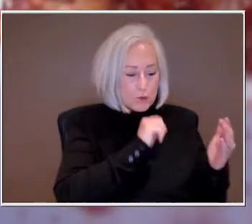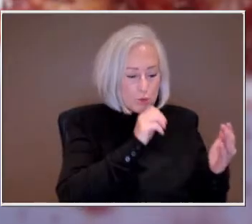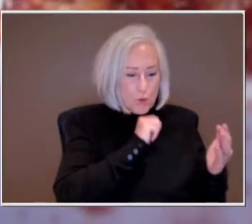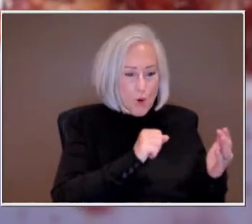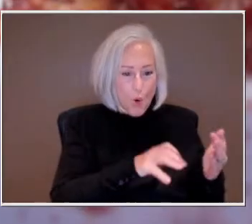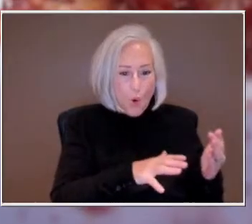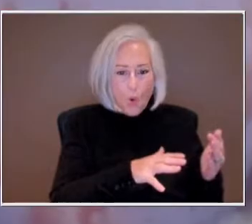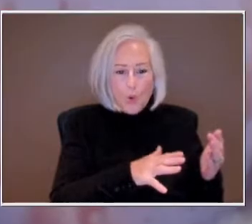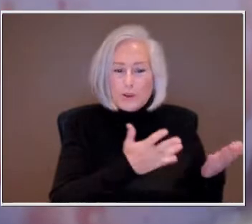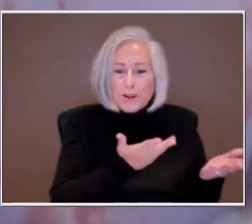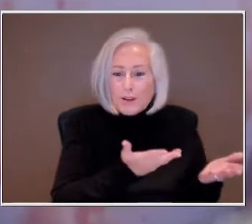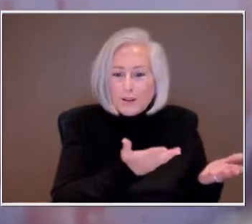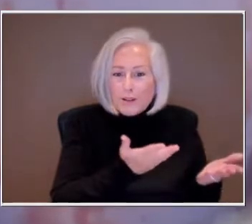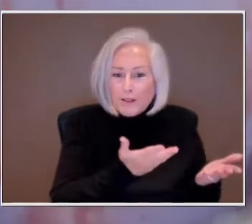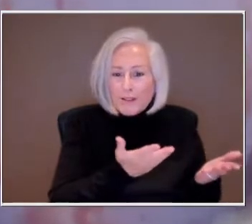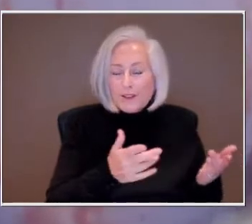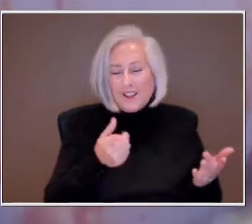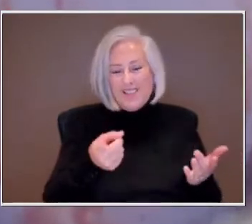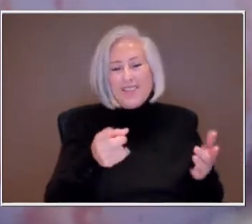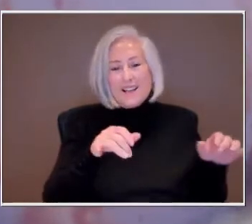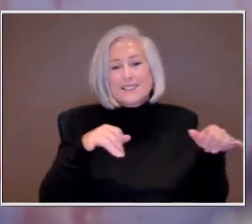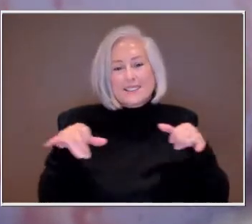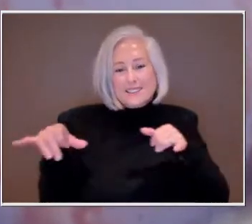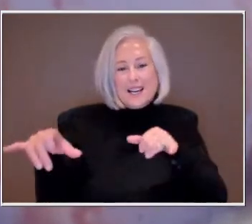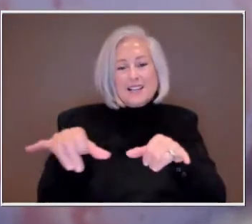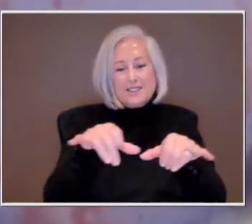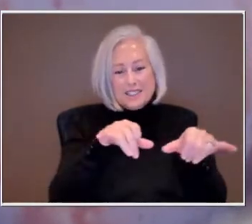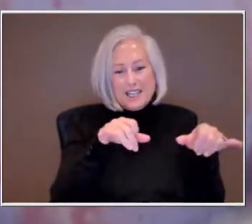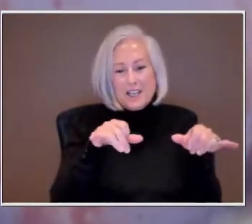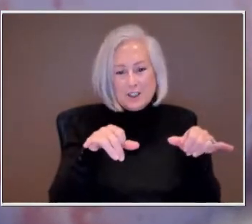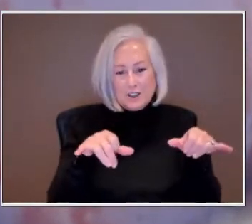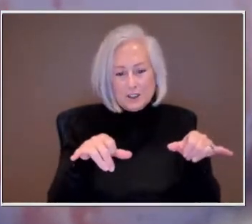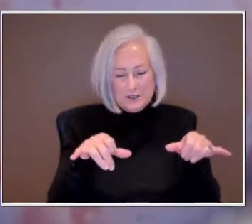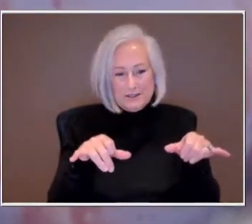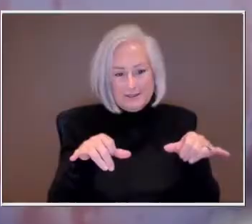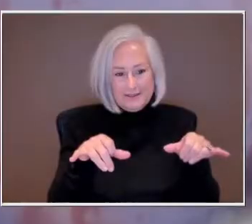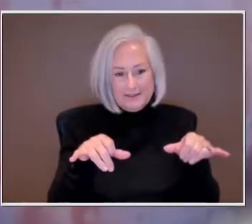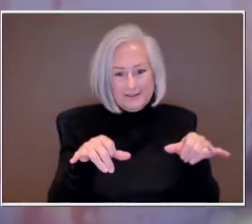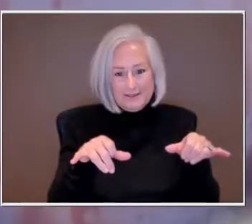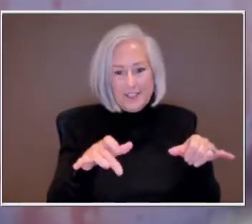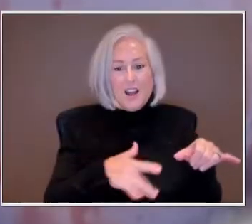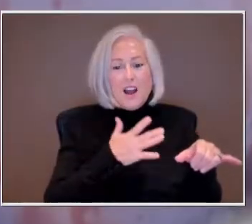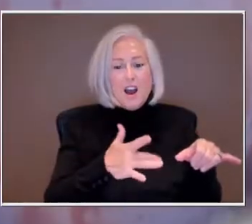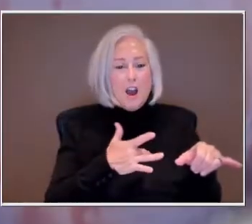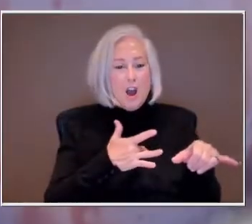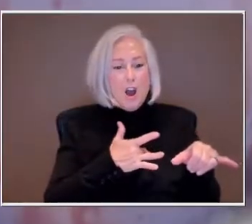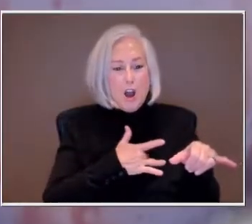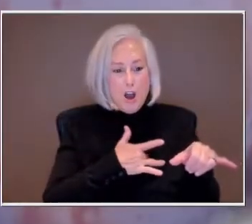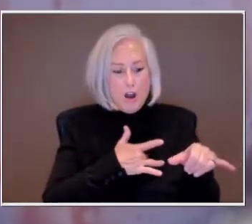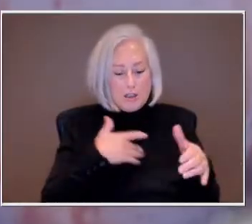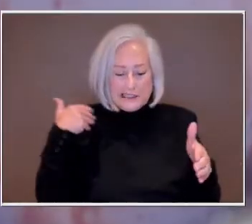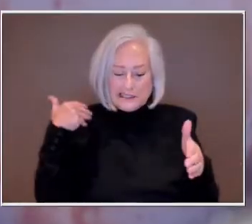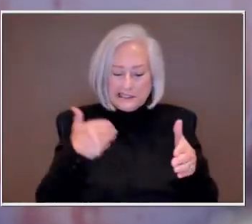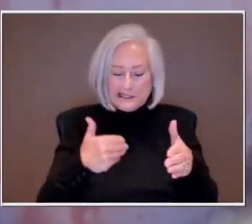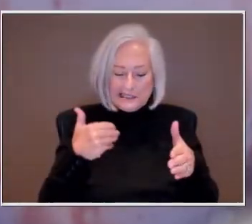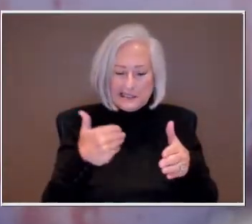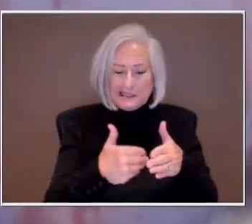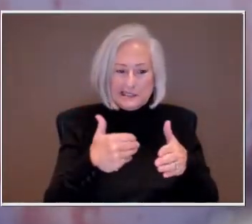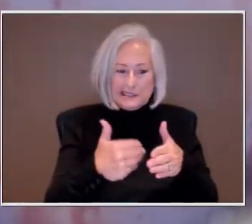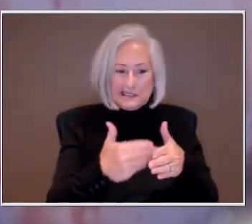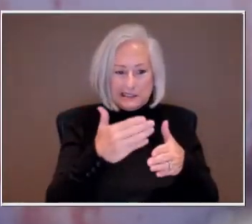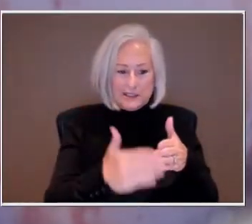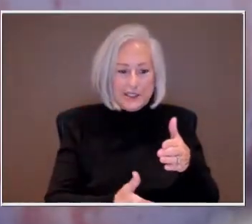mean, this is pretty standard. You know, as you know, these hearts that get to the end of their line, they get dilated. You